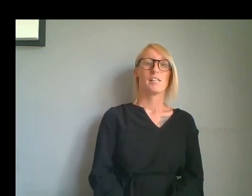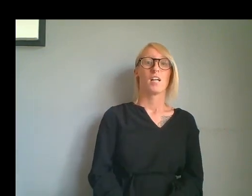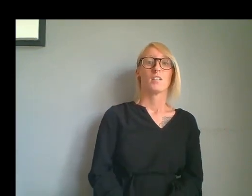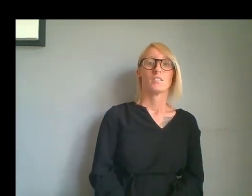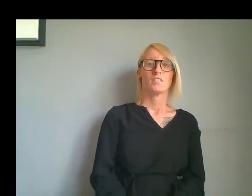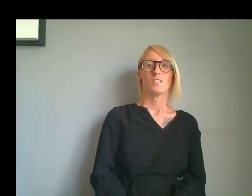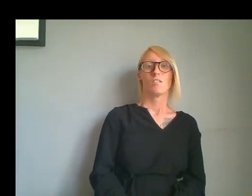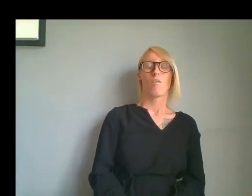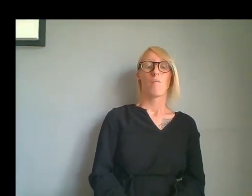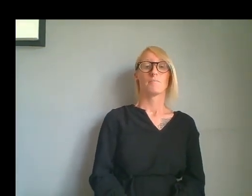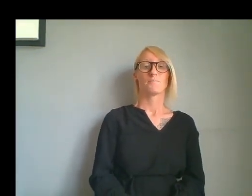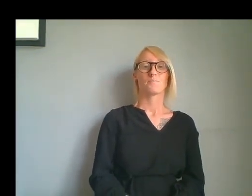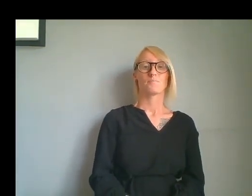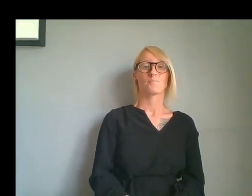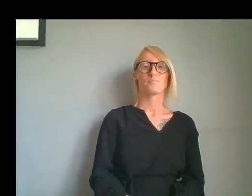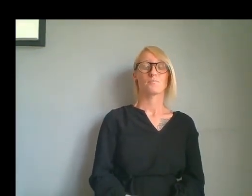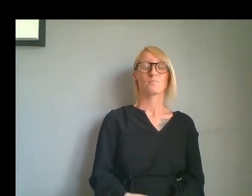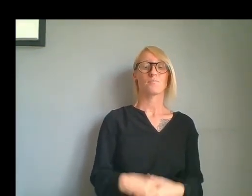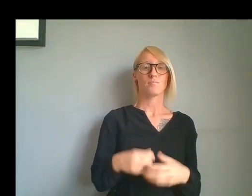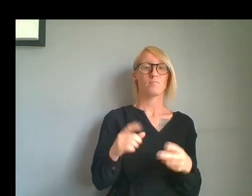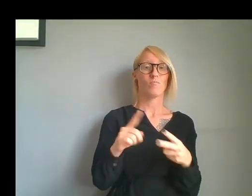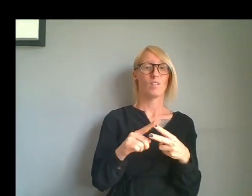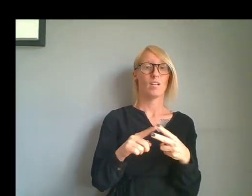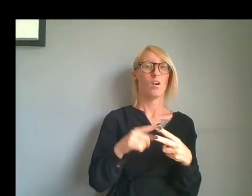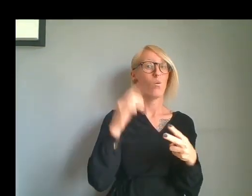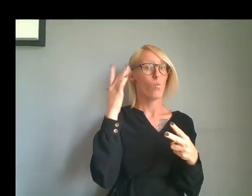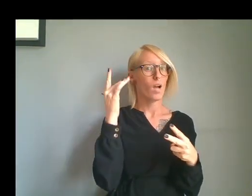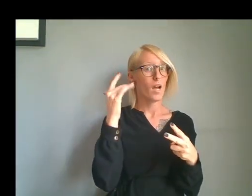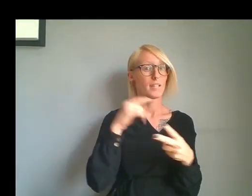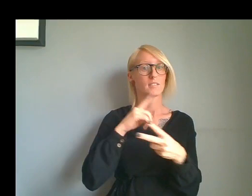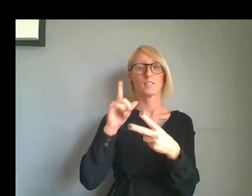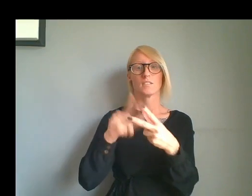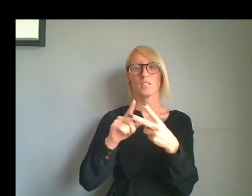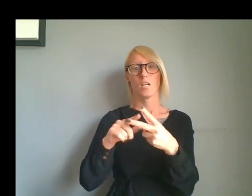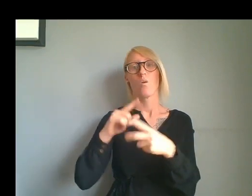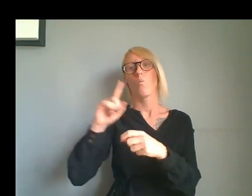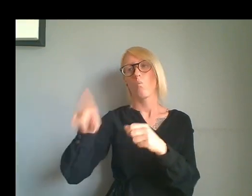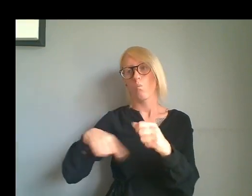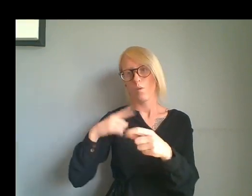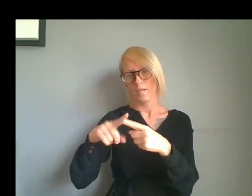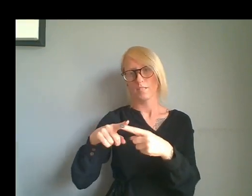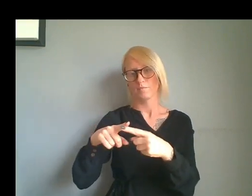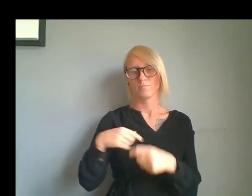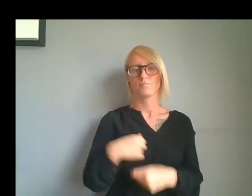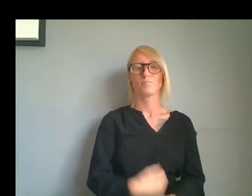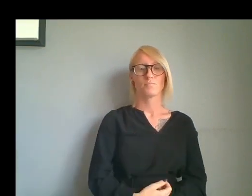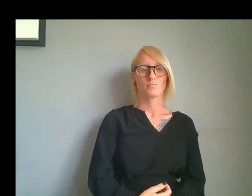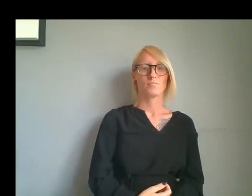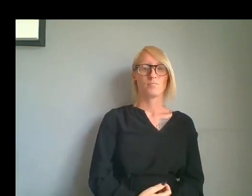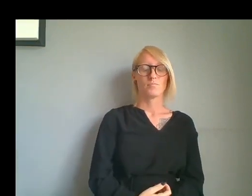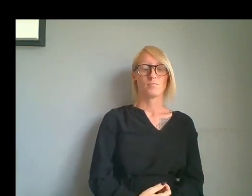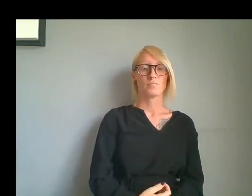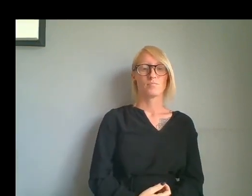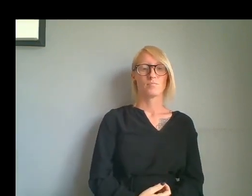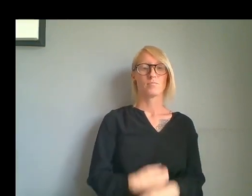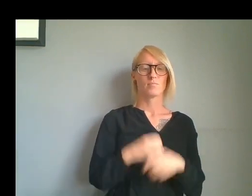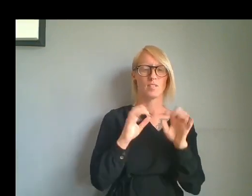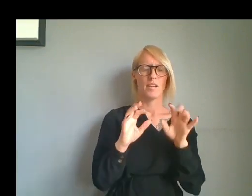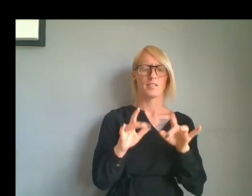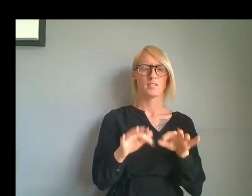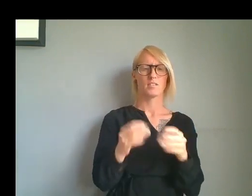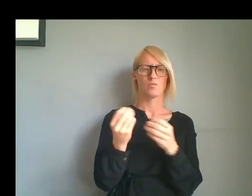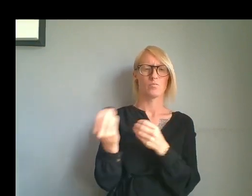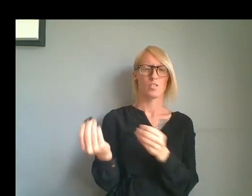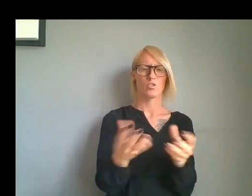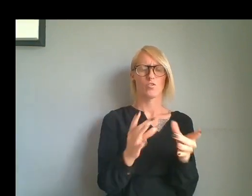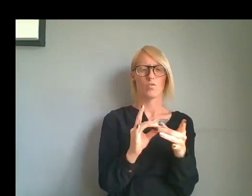when. So if you're thinking about social media tools, you think maybe I am ready to implement something in my nonprofit, let's talk about some ways that